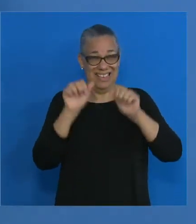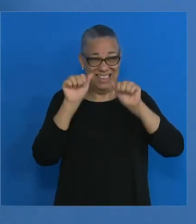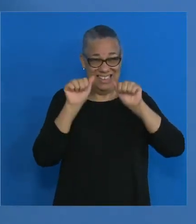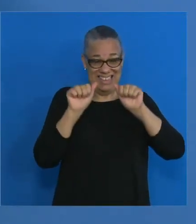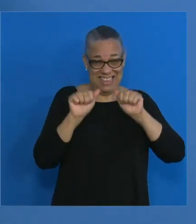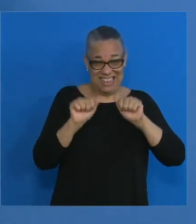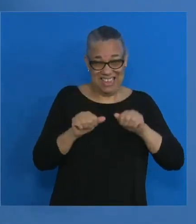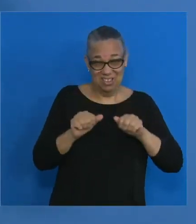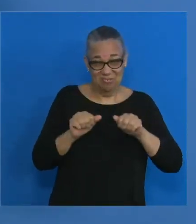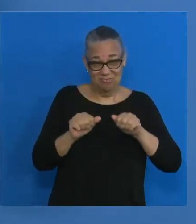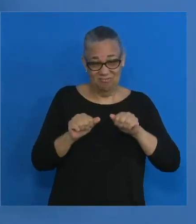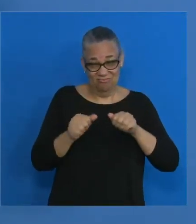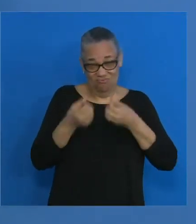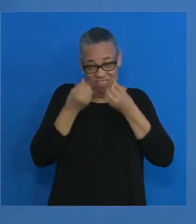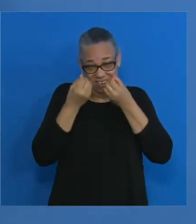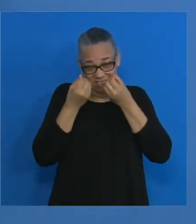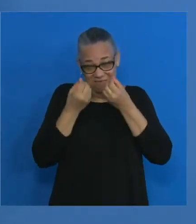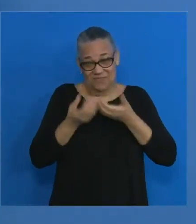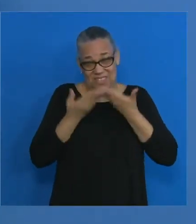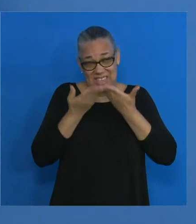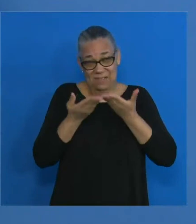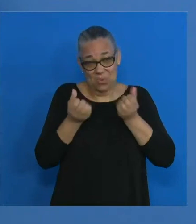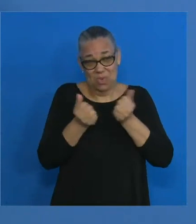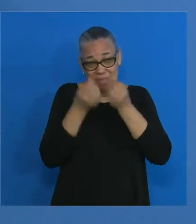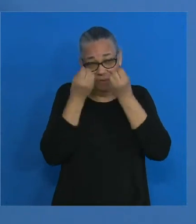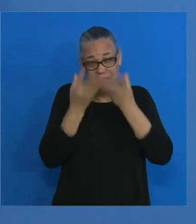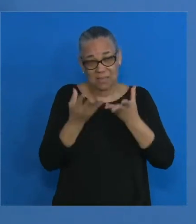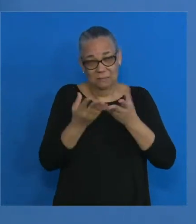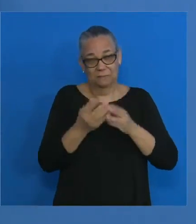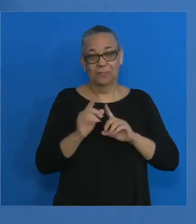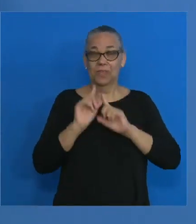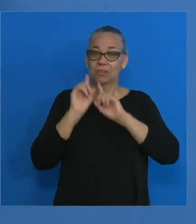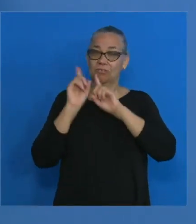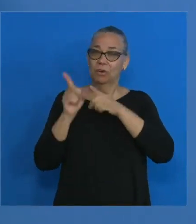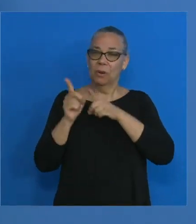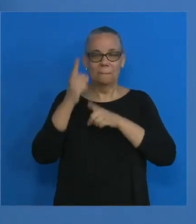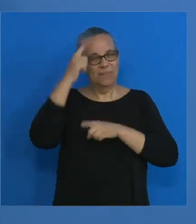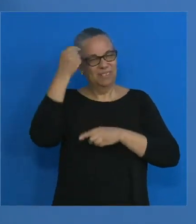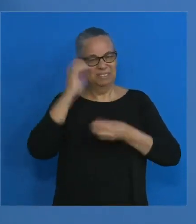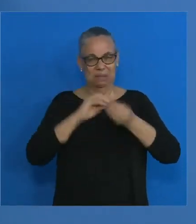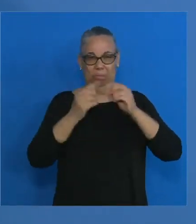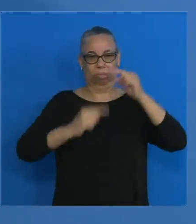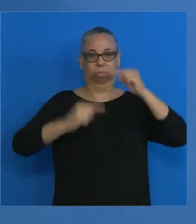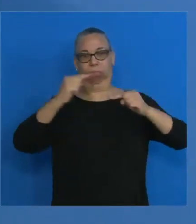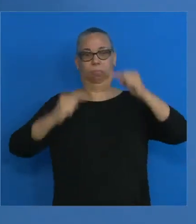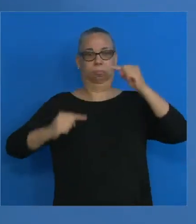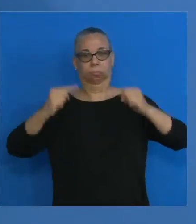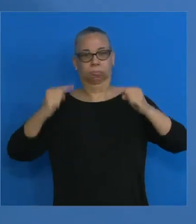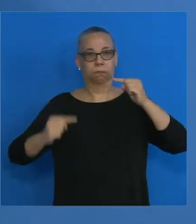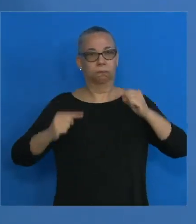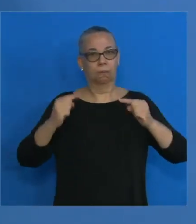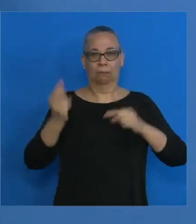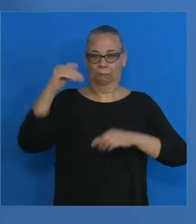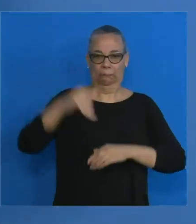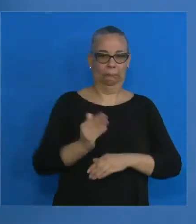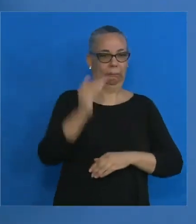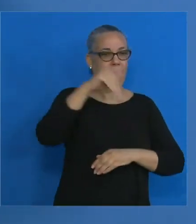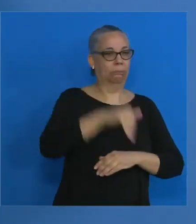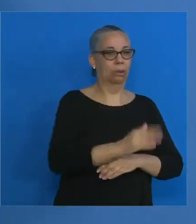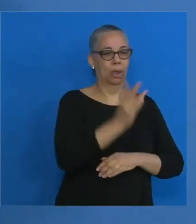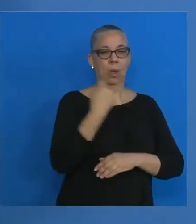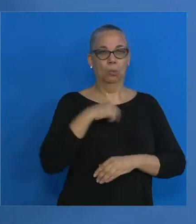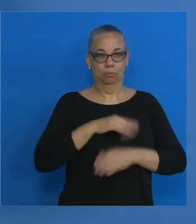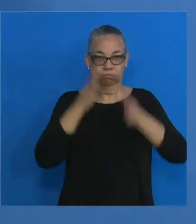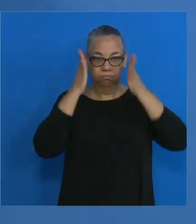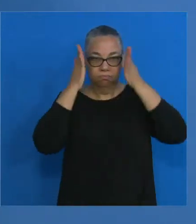the regular updates that are provided by government? Because that number fluctuates so often, we're more concerned about concentrating our efforts on the cases and so